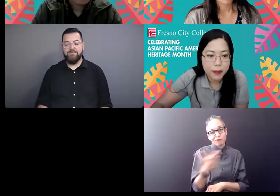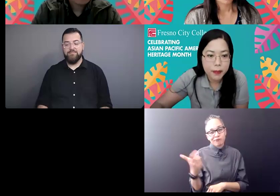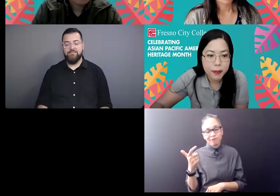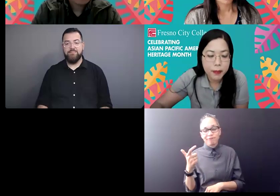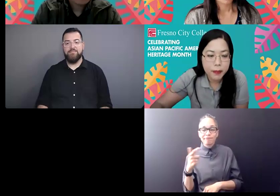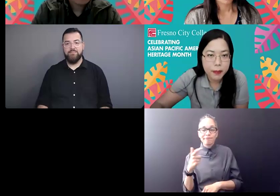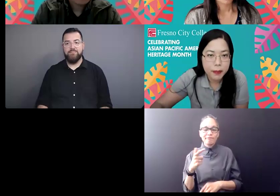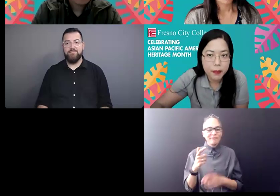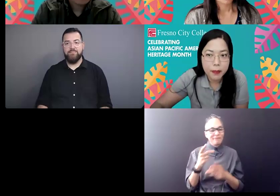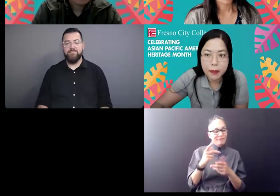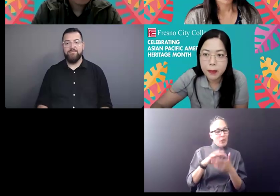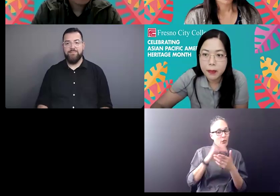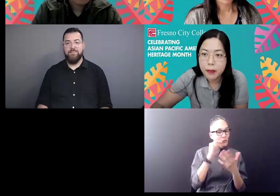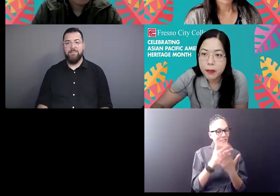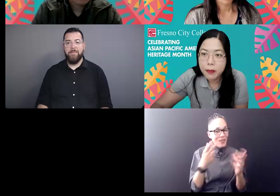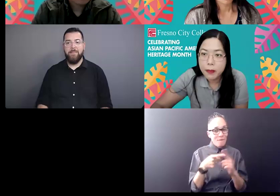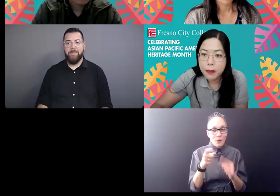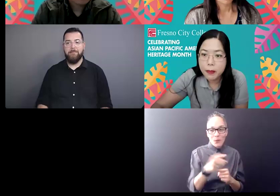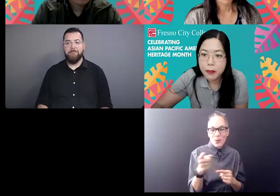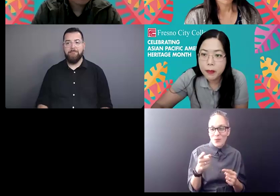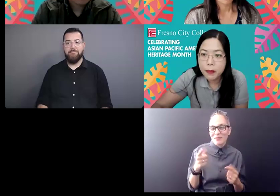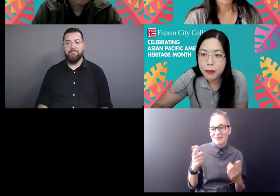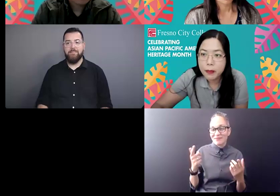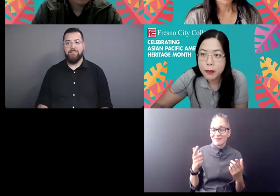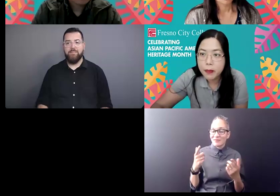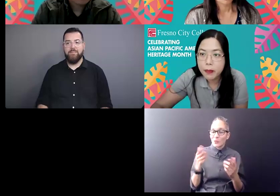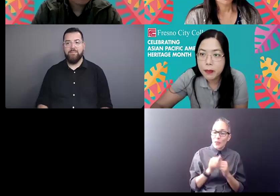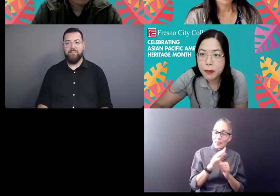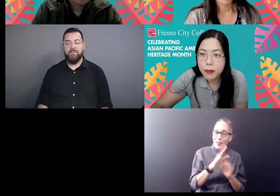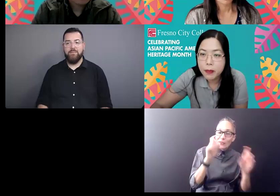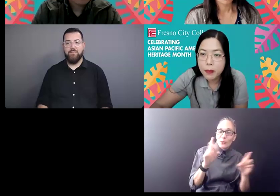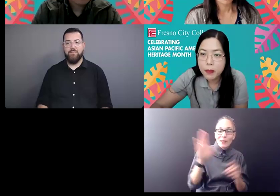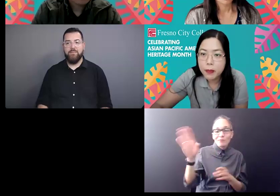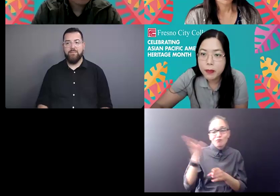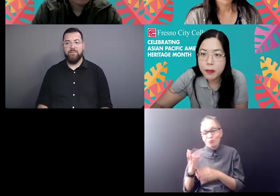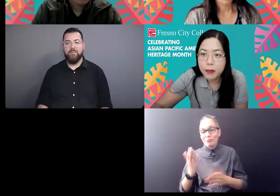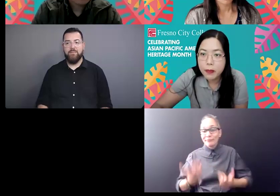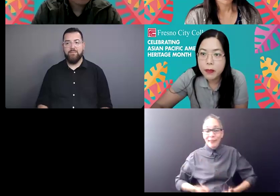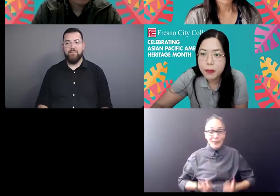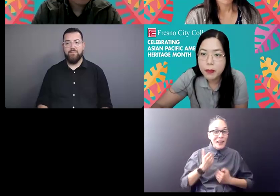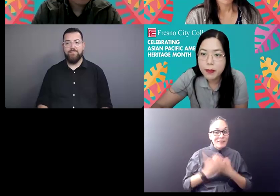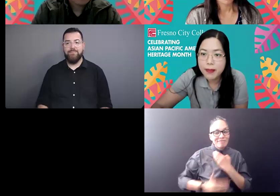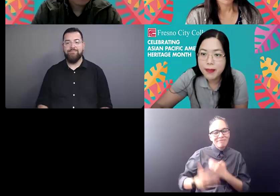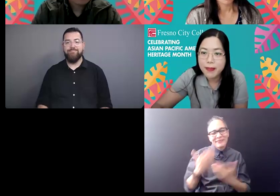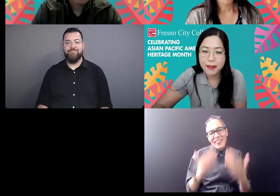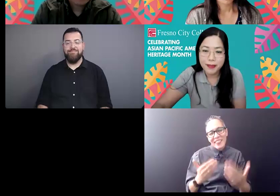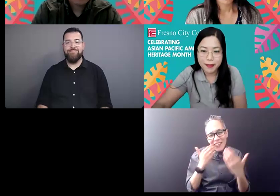they can utilize in their education careers and their lives moving forward. So thank you all.